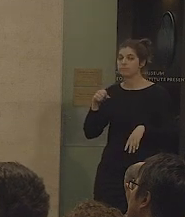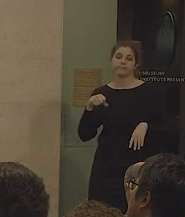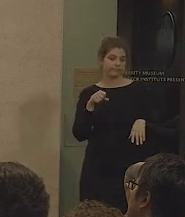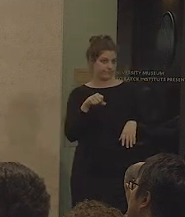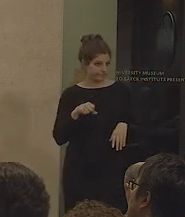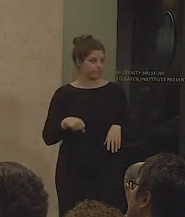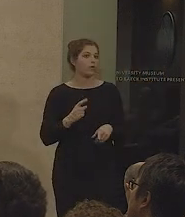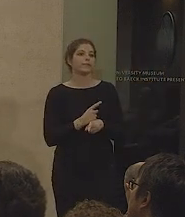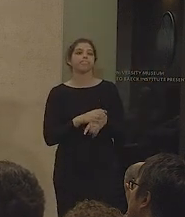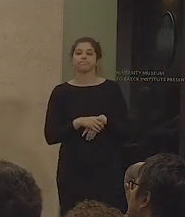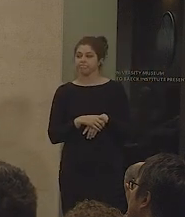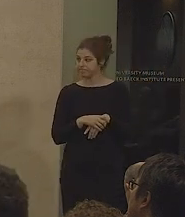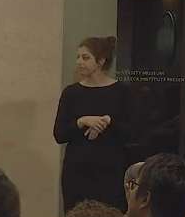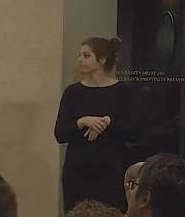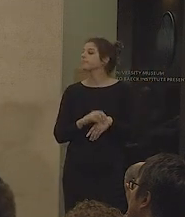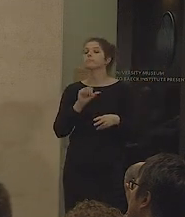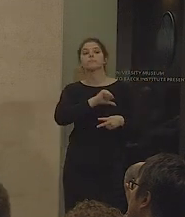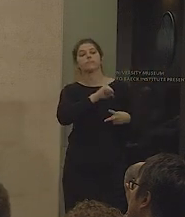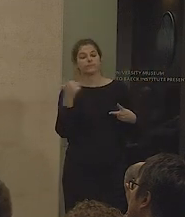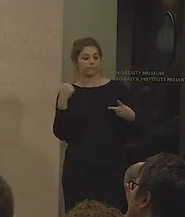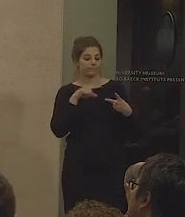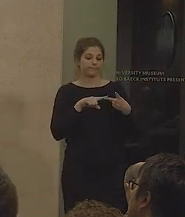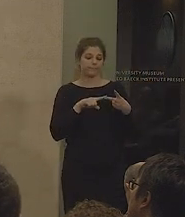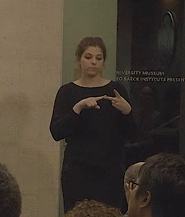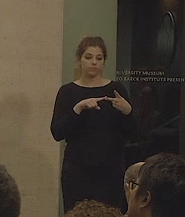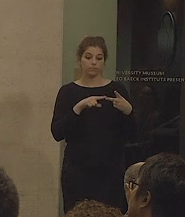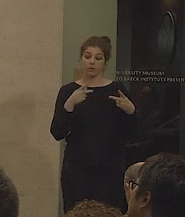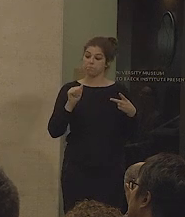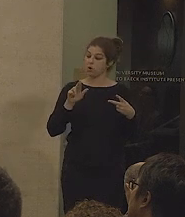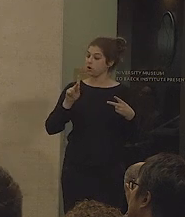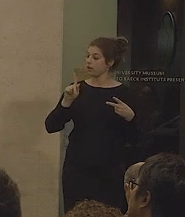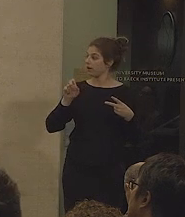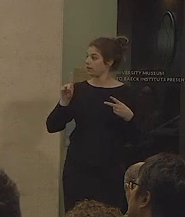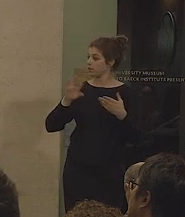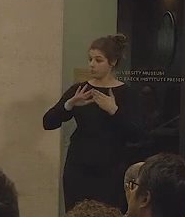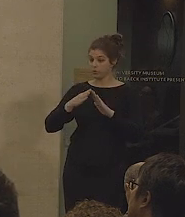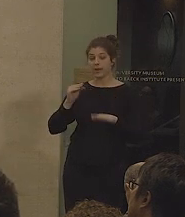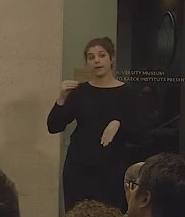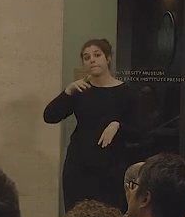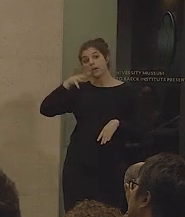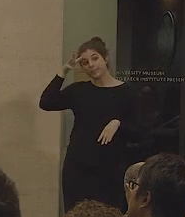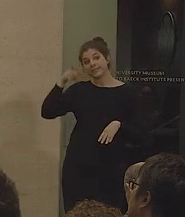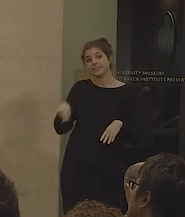country. Yeah, oh yeah. The other part of it is the Parkland community and the parents.